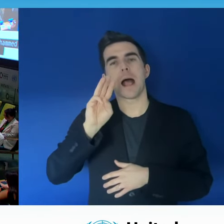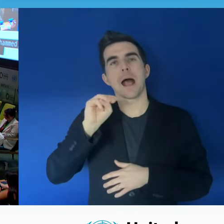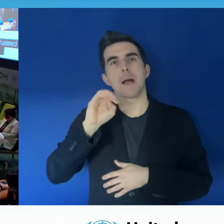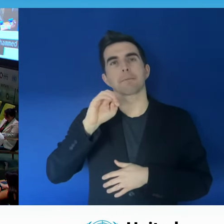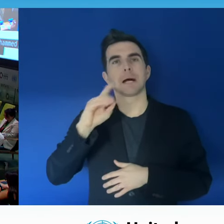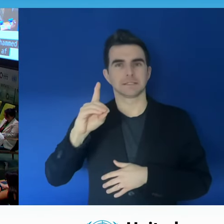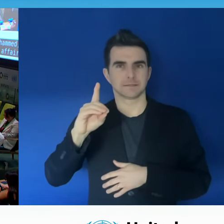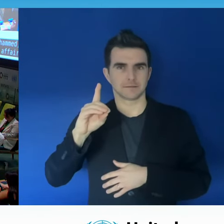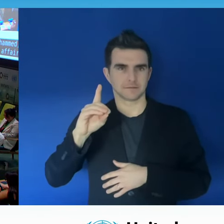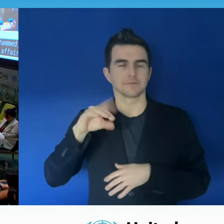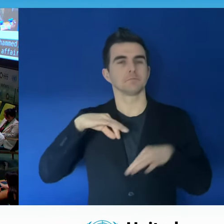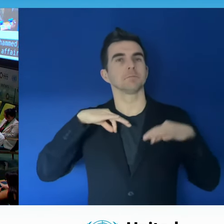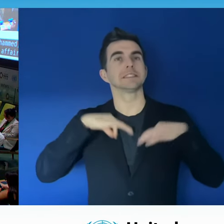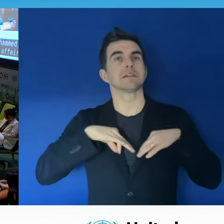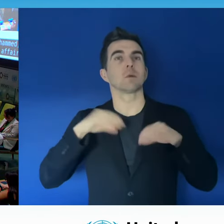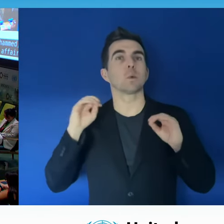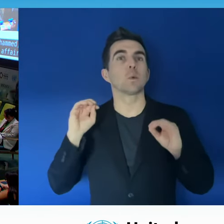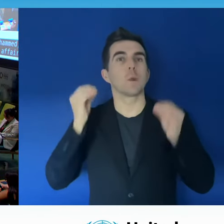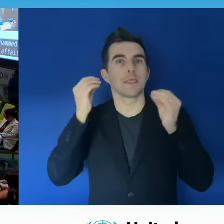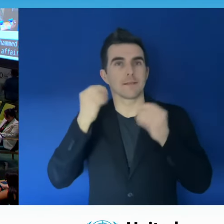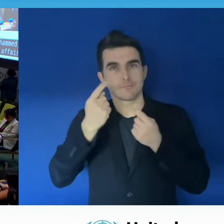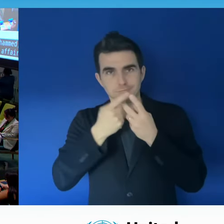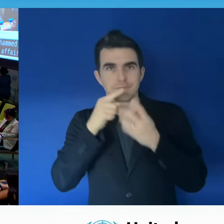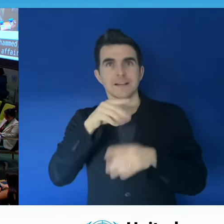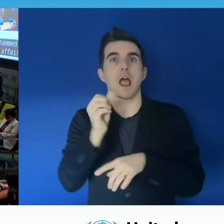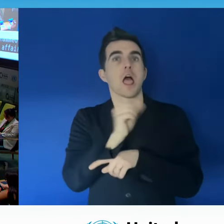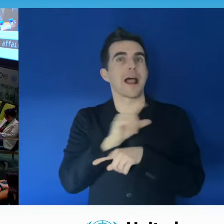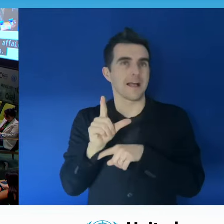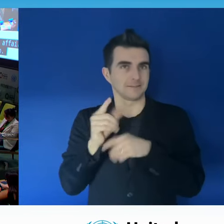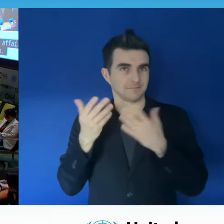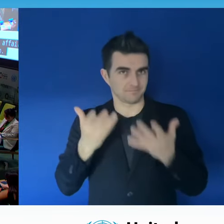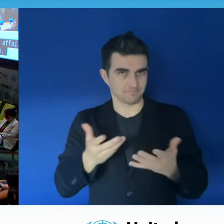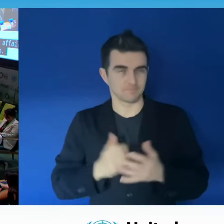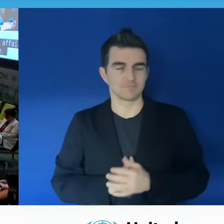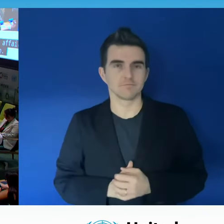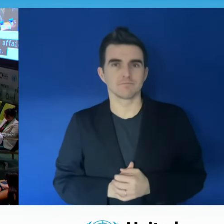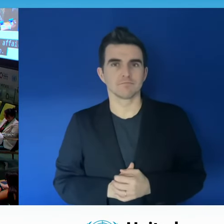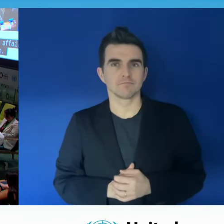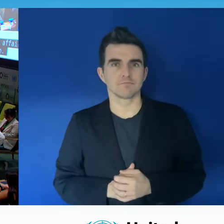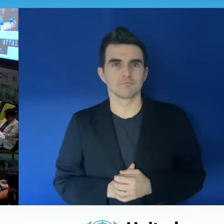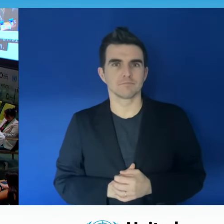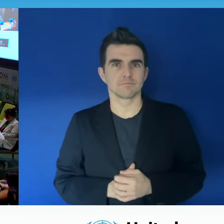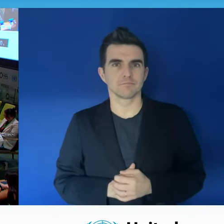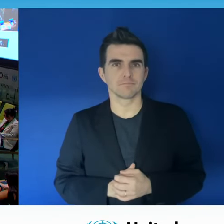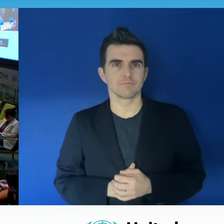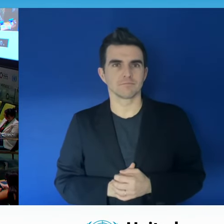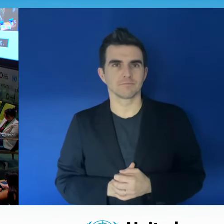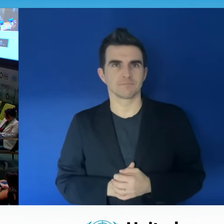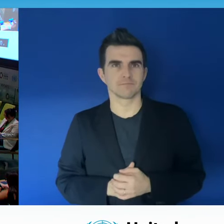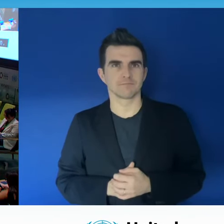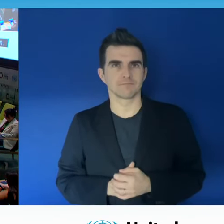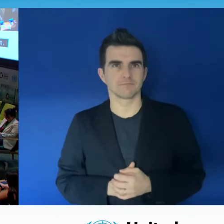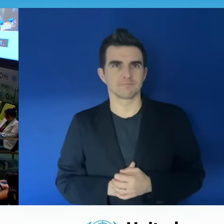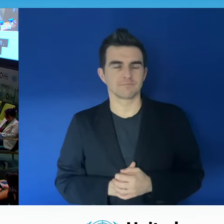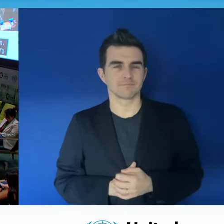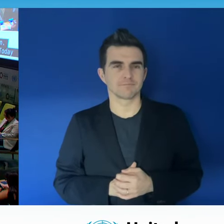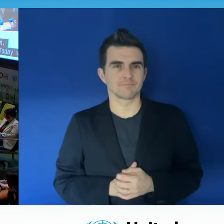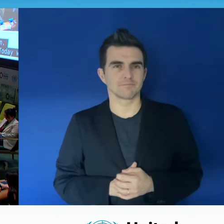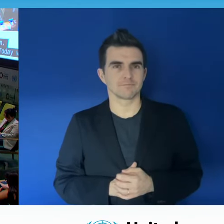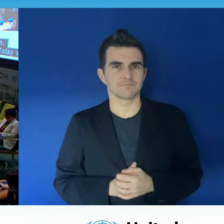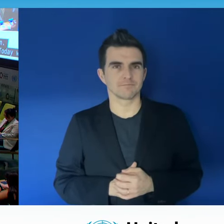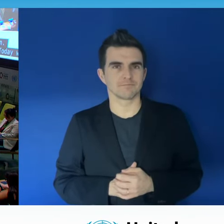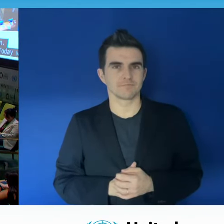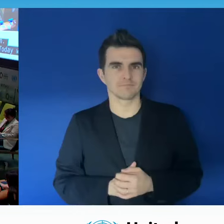And development partners. Today we convene under the auspices of a critical theme that is